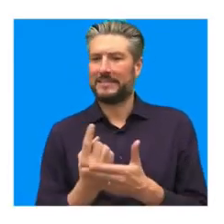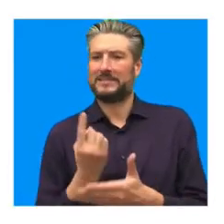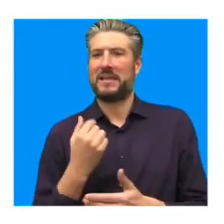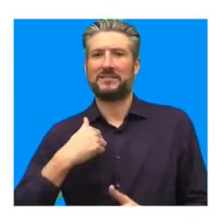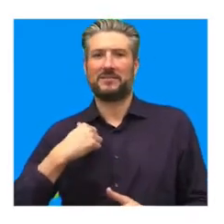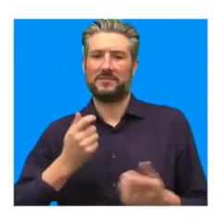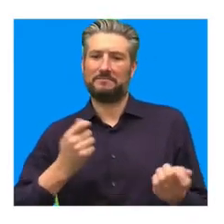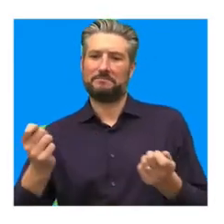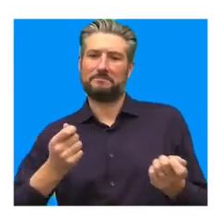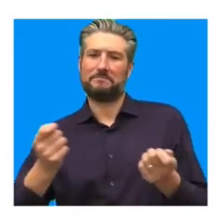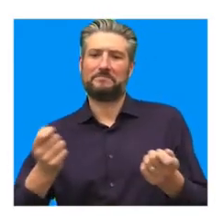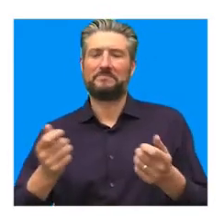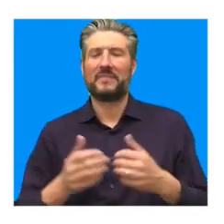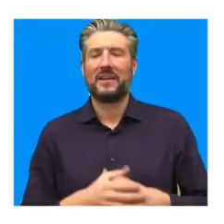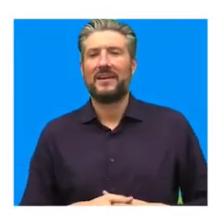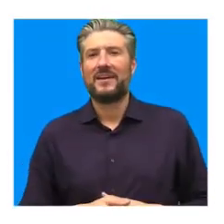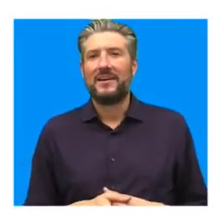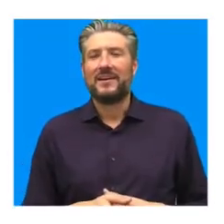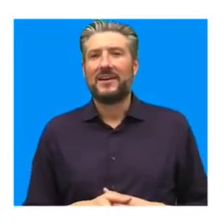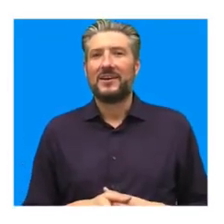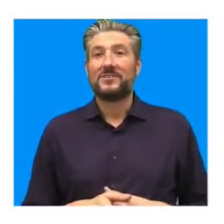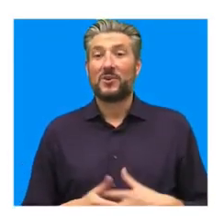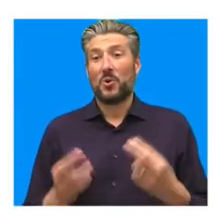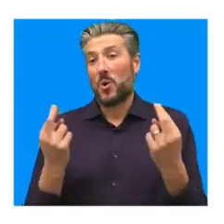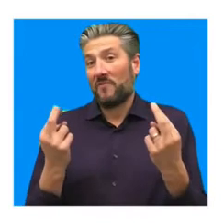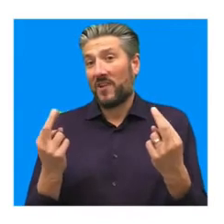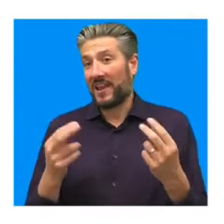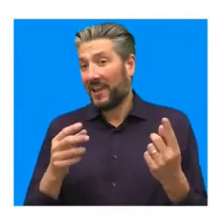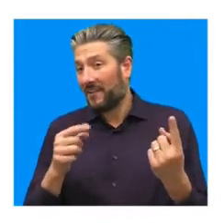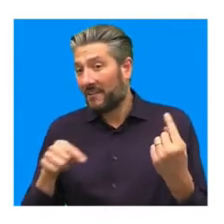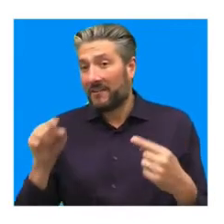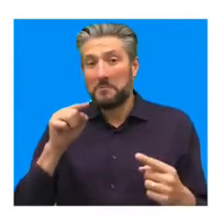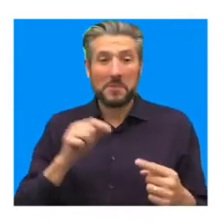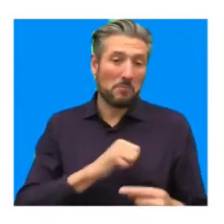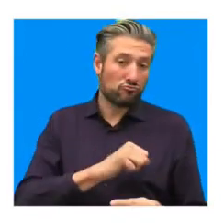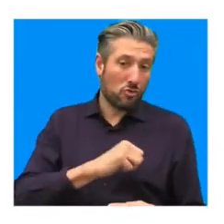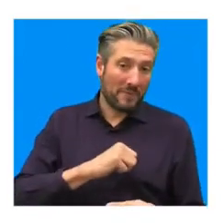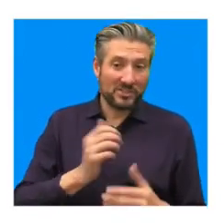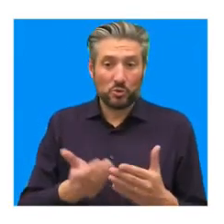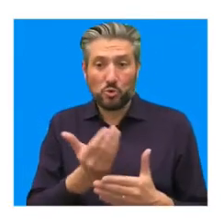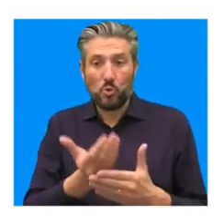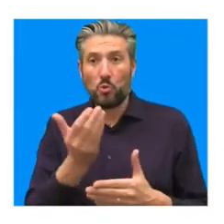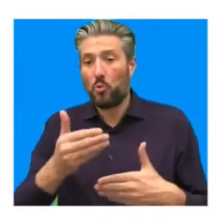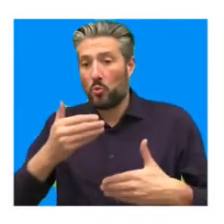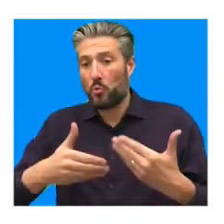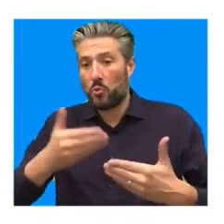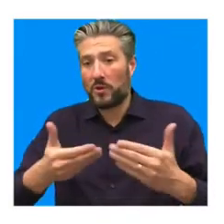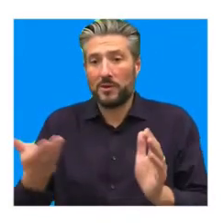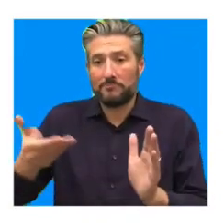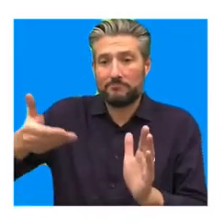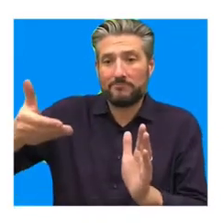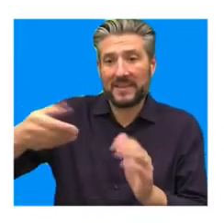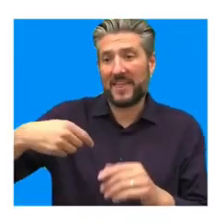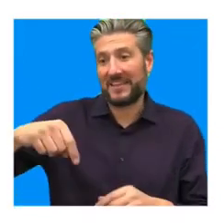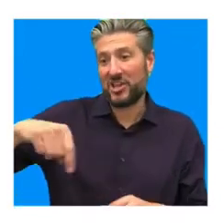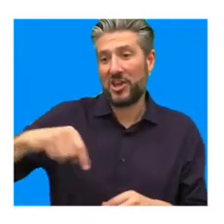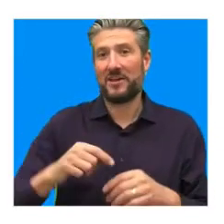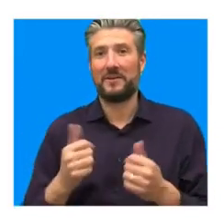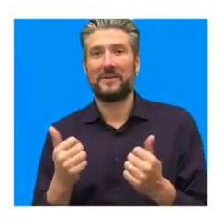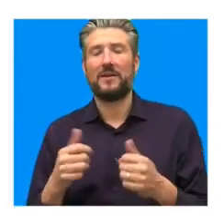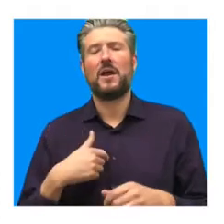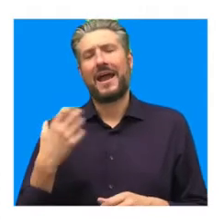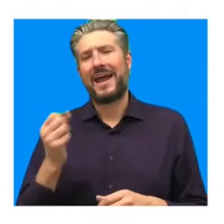So hopefully, I promise a few more such developments in the coming year. We have a fantastic panel of experts who